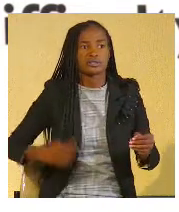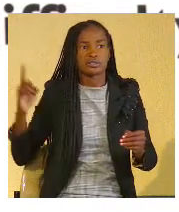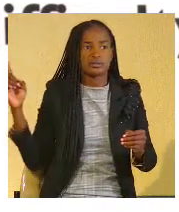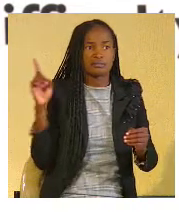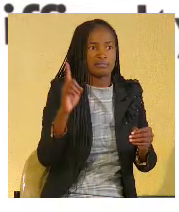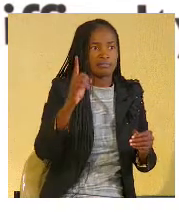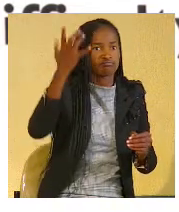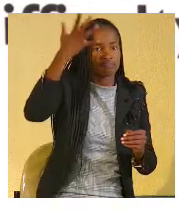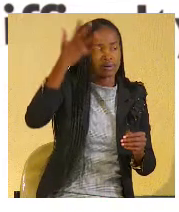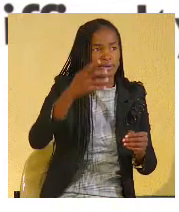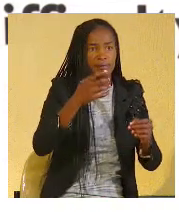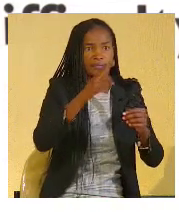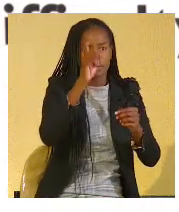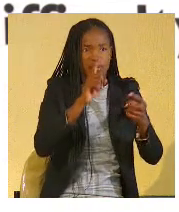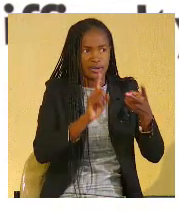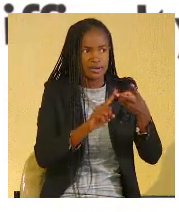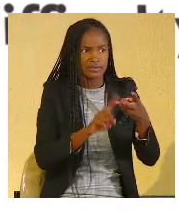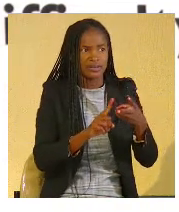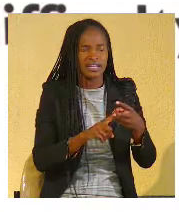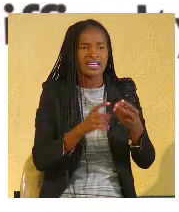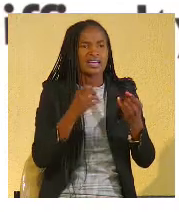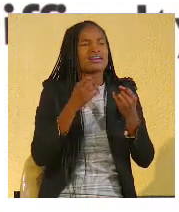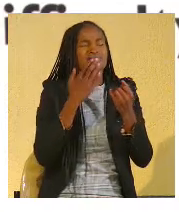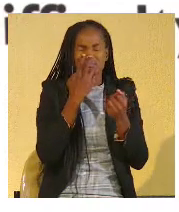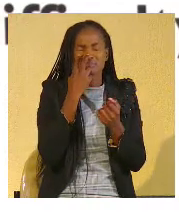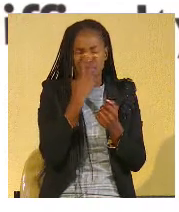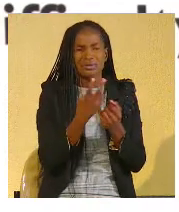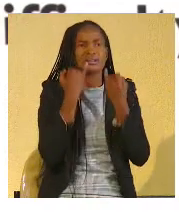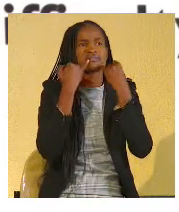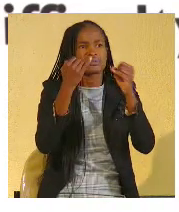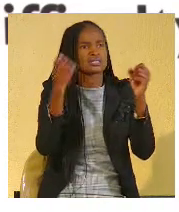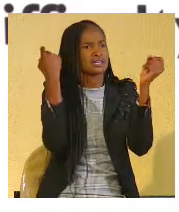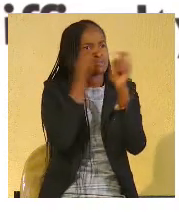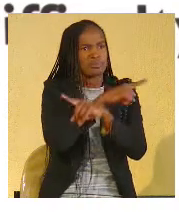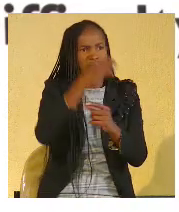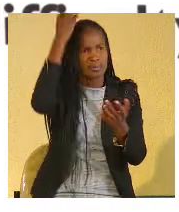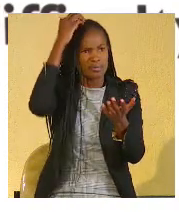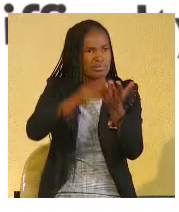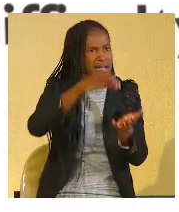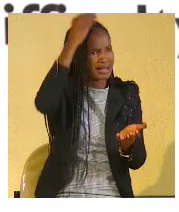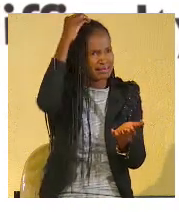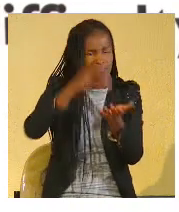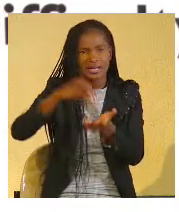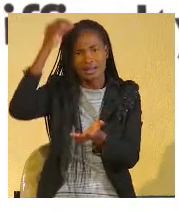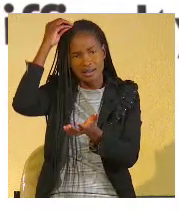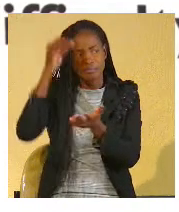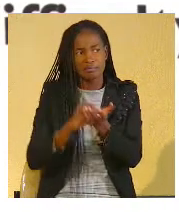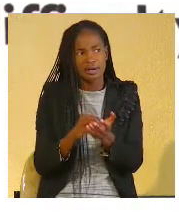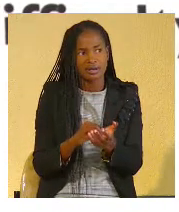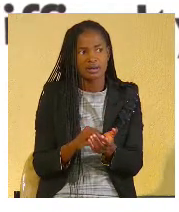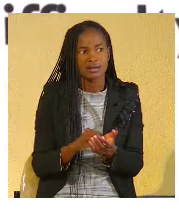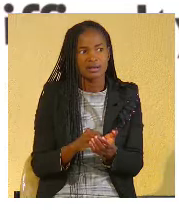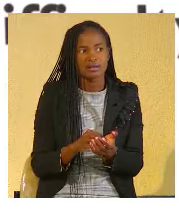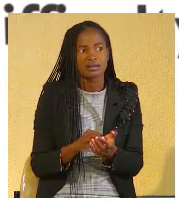regard to ongoing misinformation and disinformation, I can only repeat that